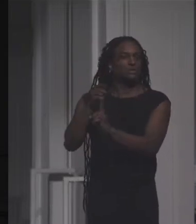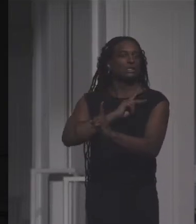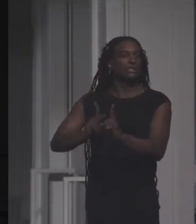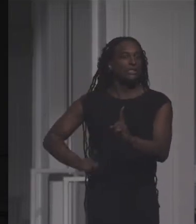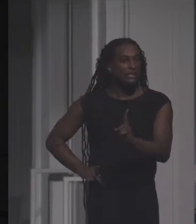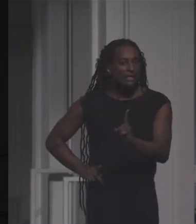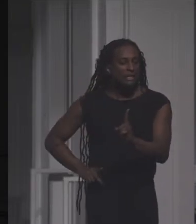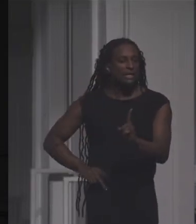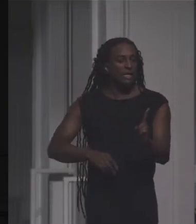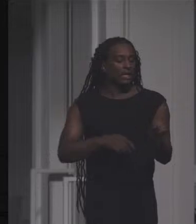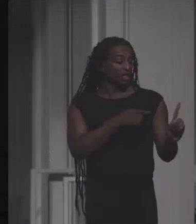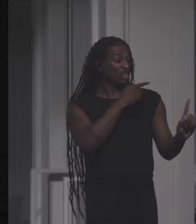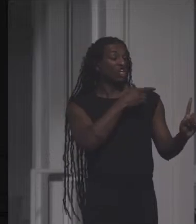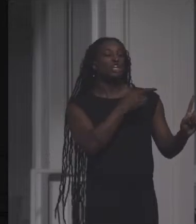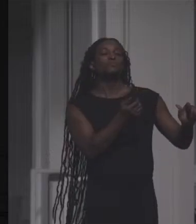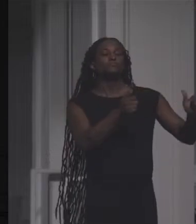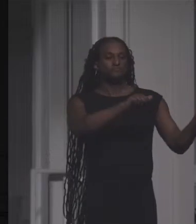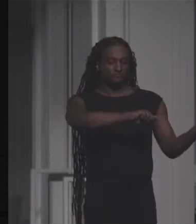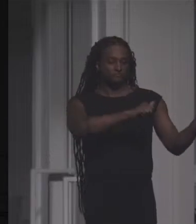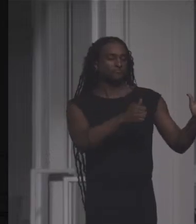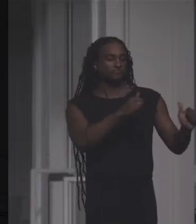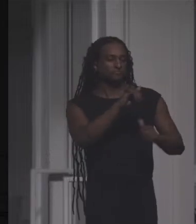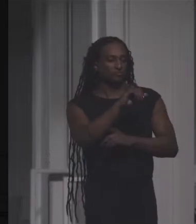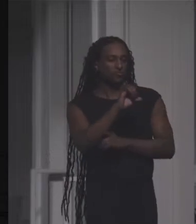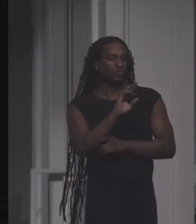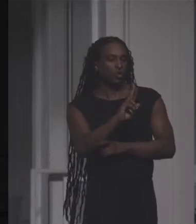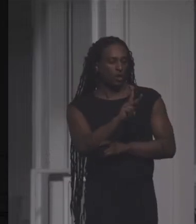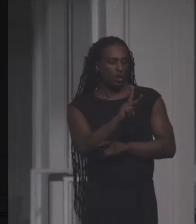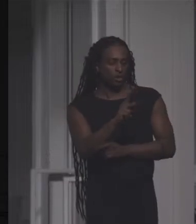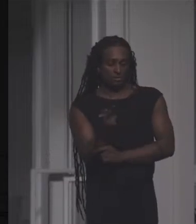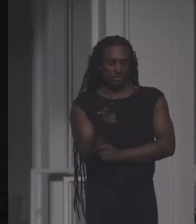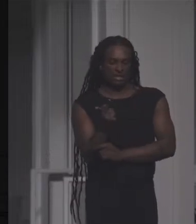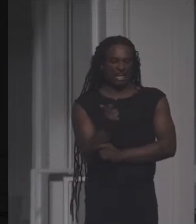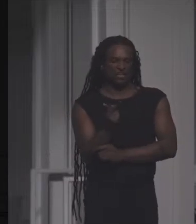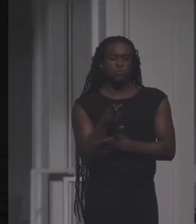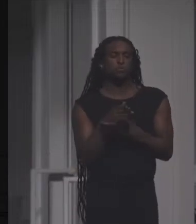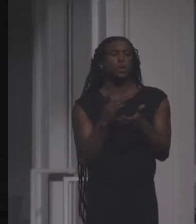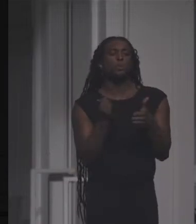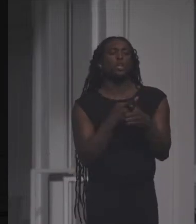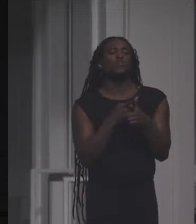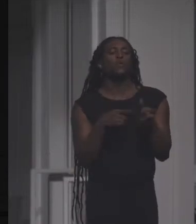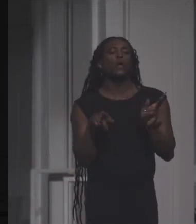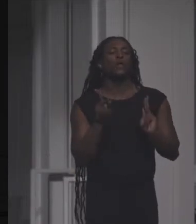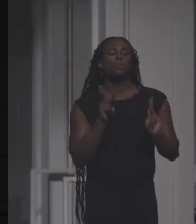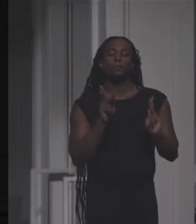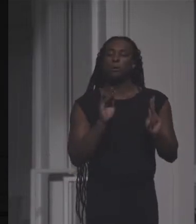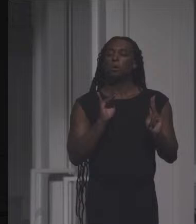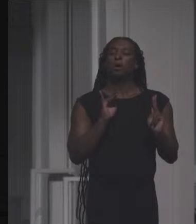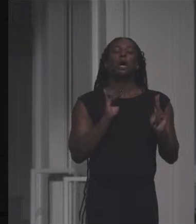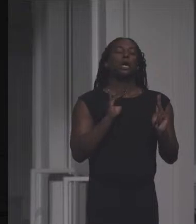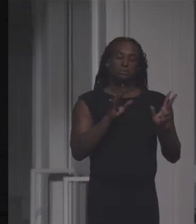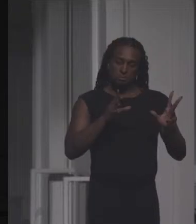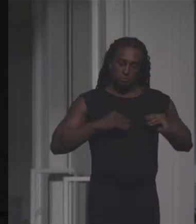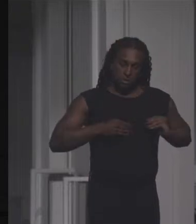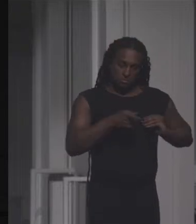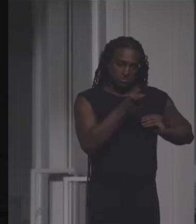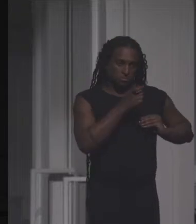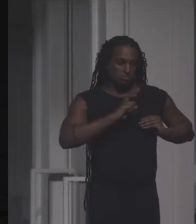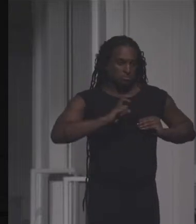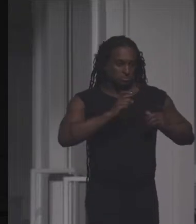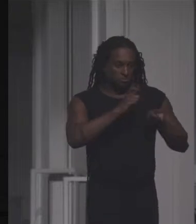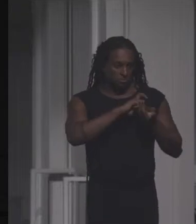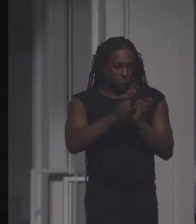York. And they were some of the first Anglish to convert to Christianity. And then between